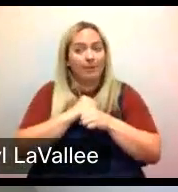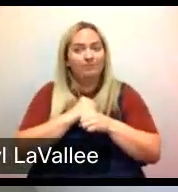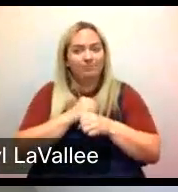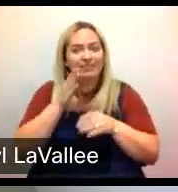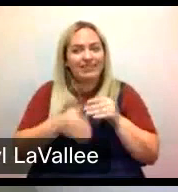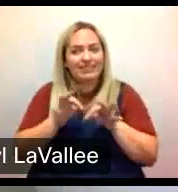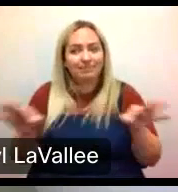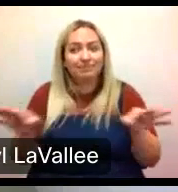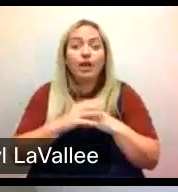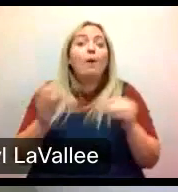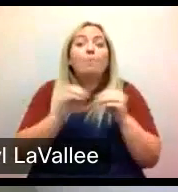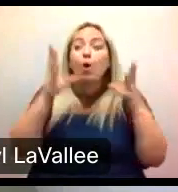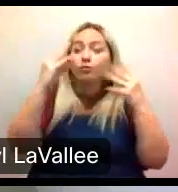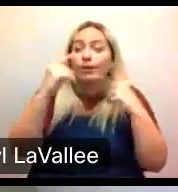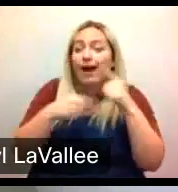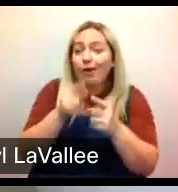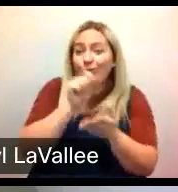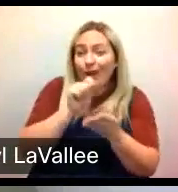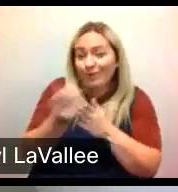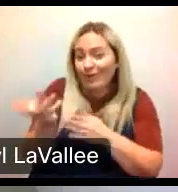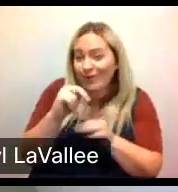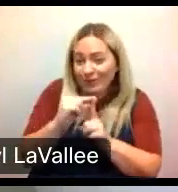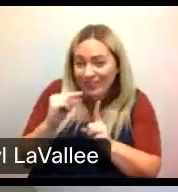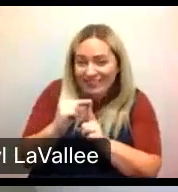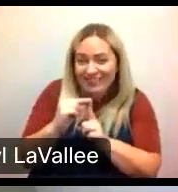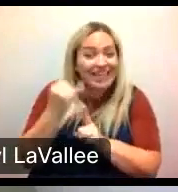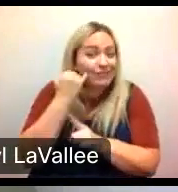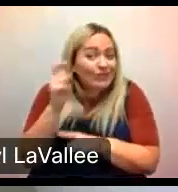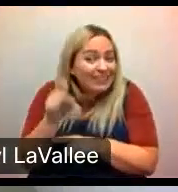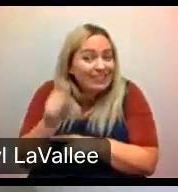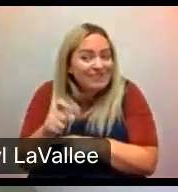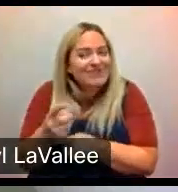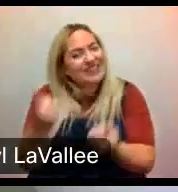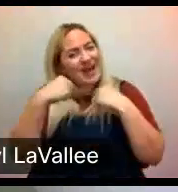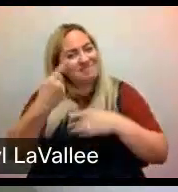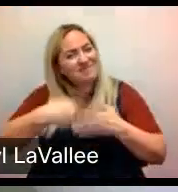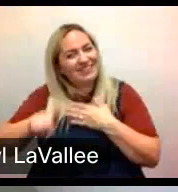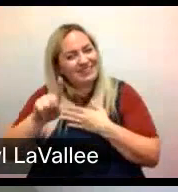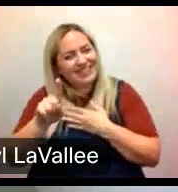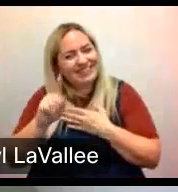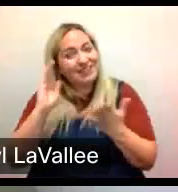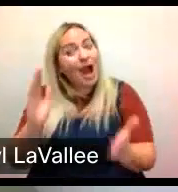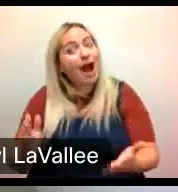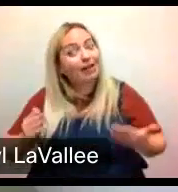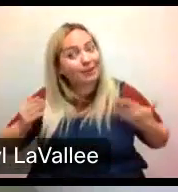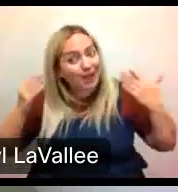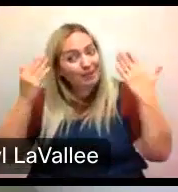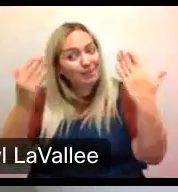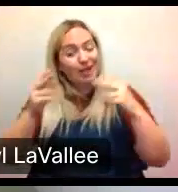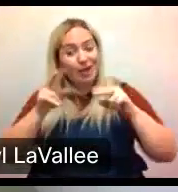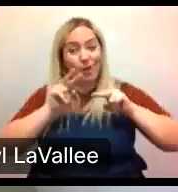Of course, more information about how to write in your own words. If you need that, come next week. I highly recommend watching